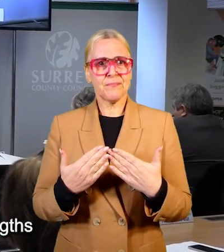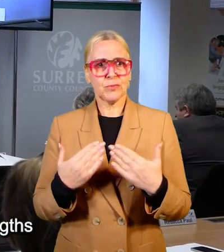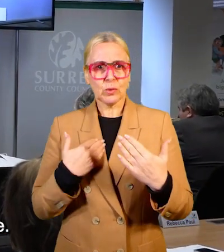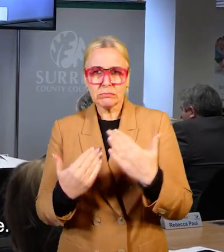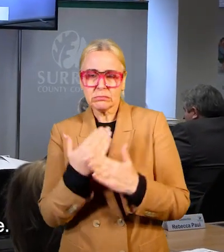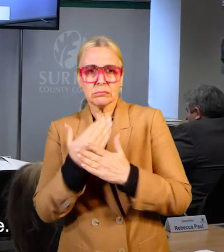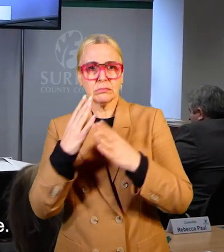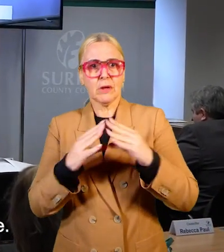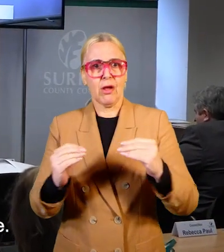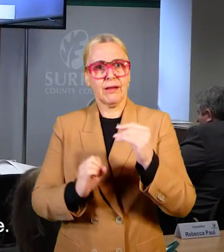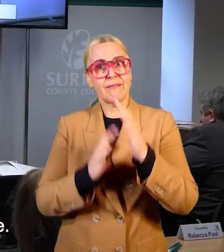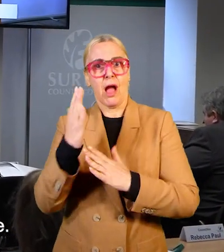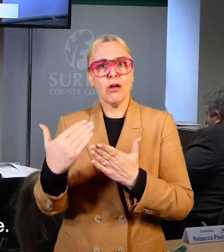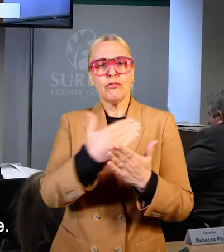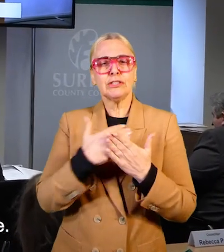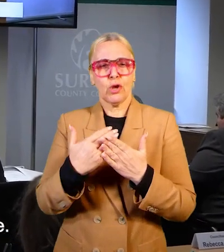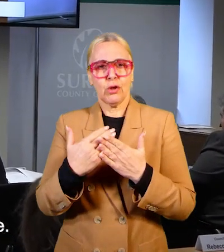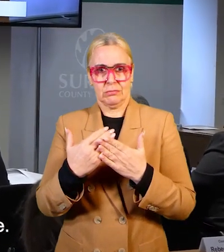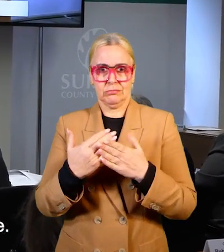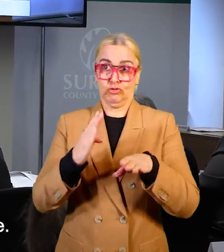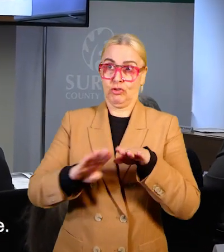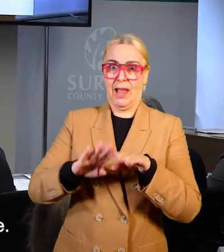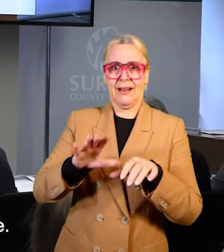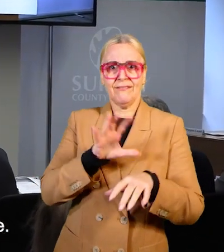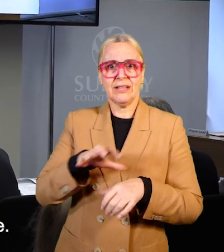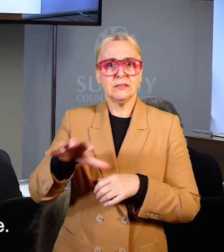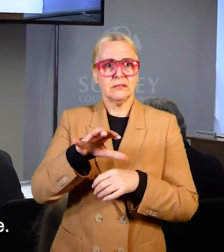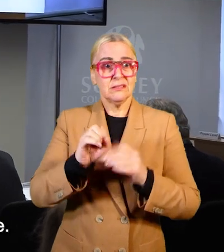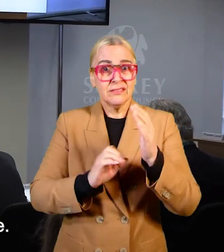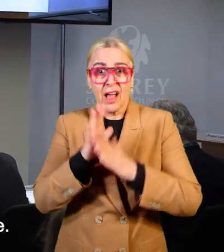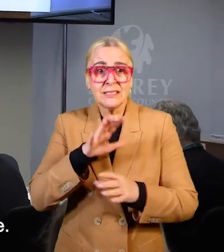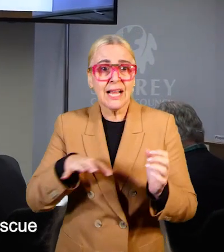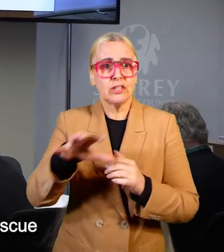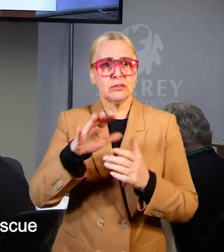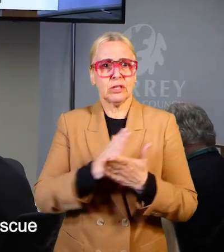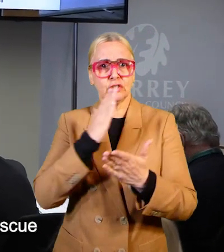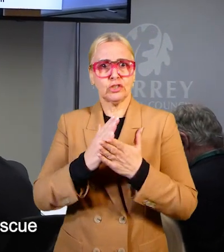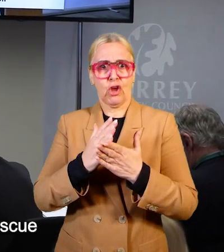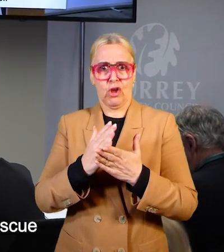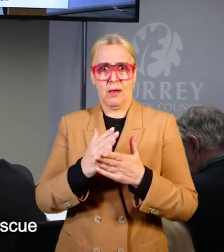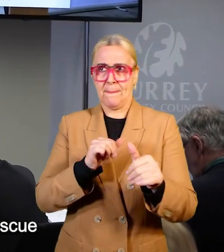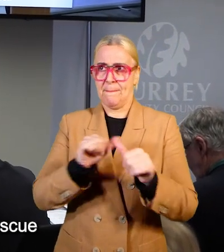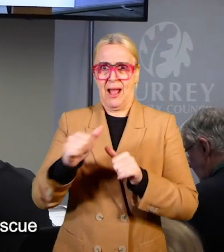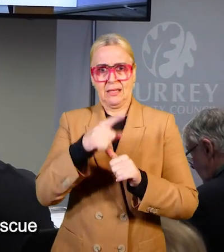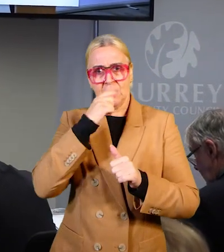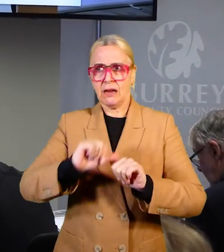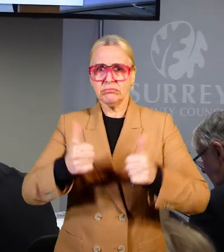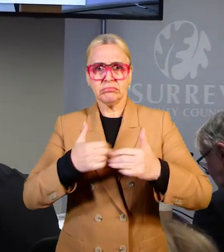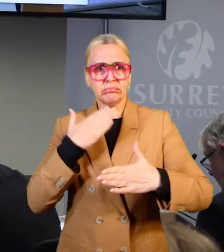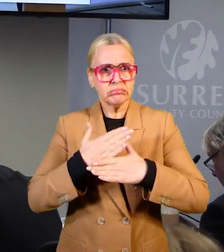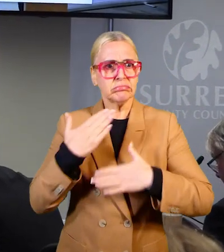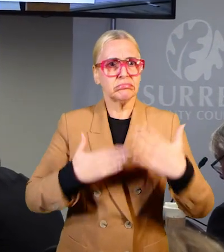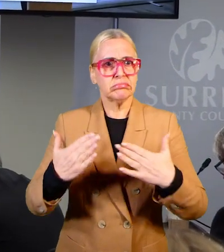their strengths to live as independently as possible. We're modernising Surrey Fire and Rescue